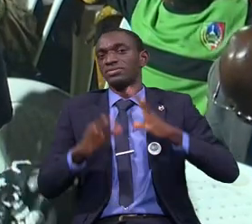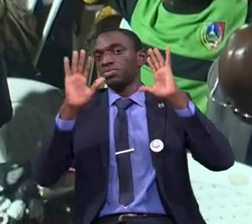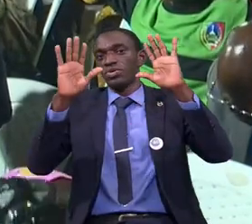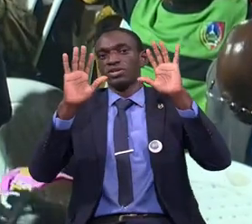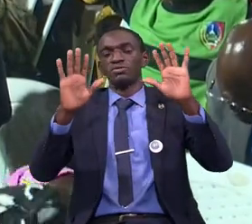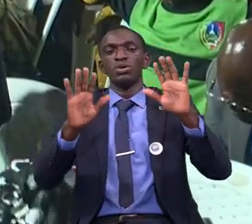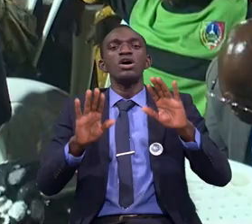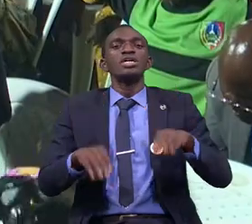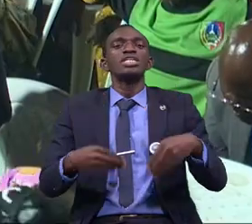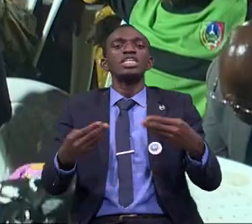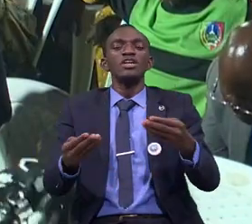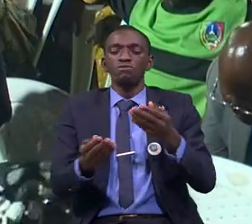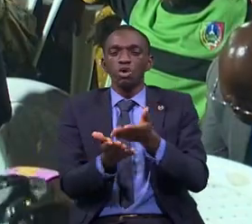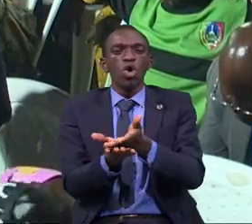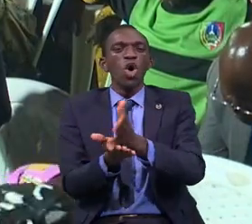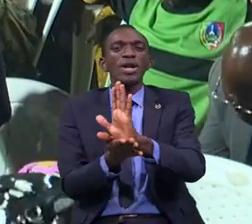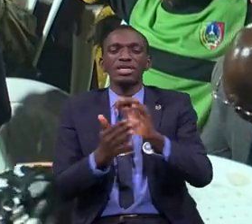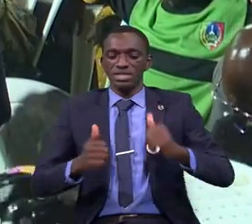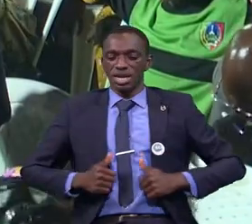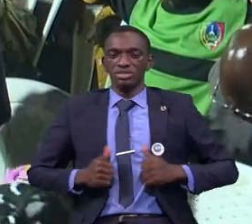Please keep on standing, keep on standing.